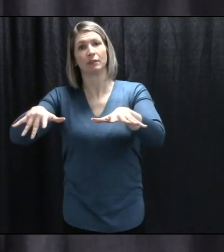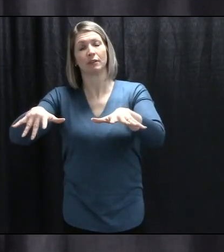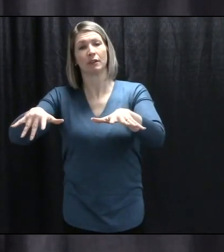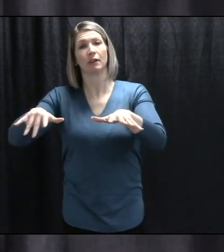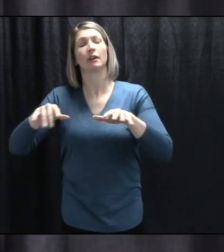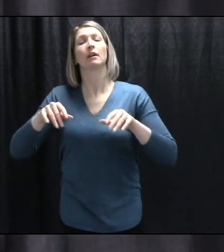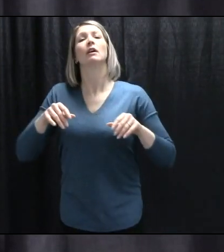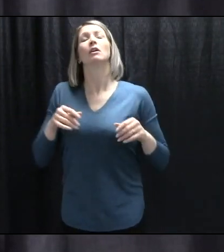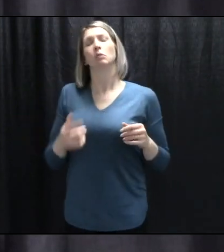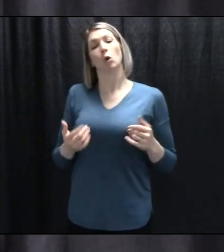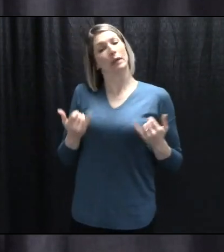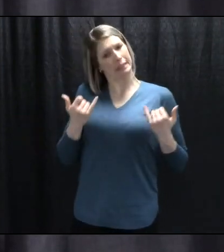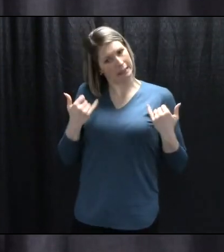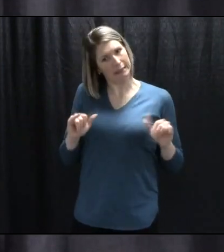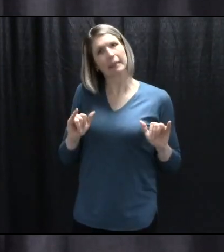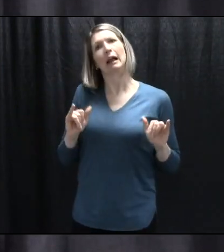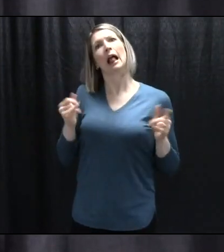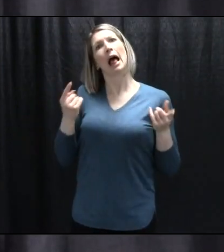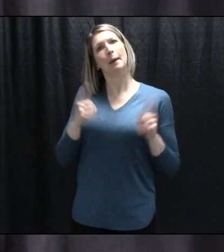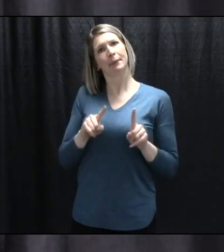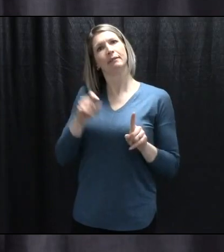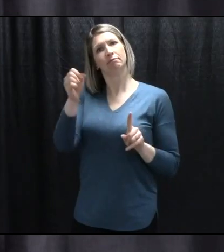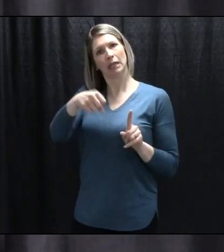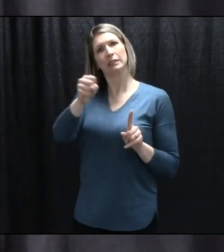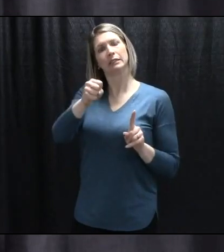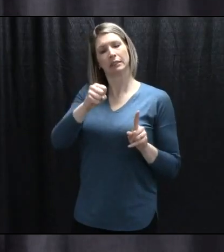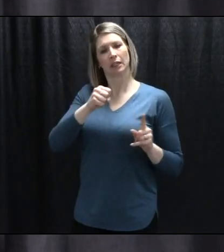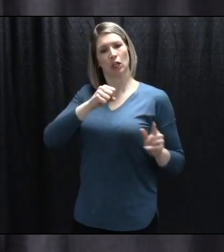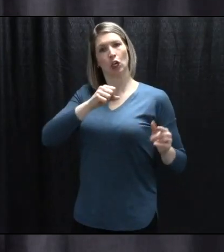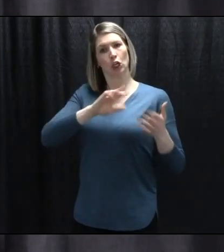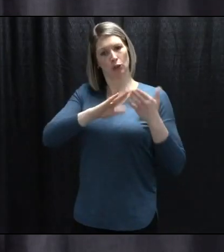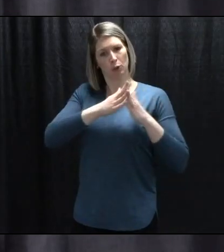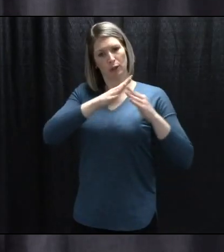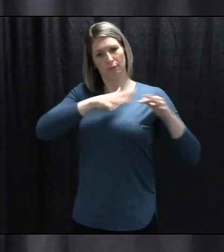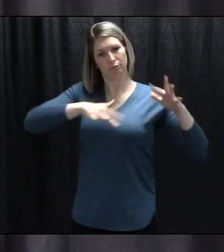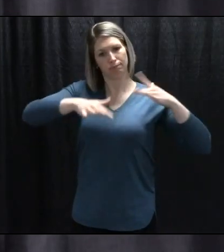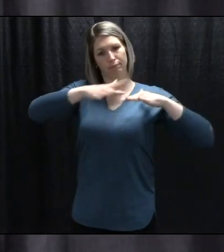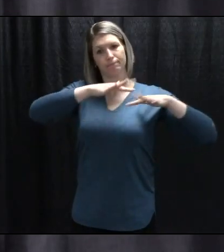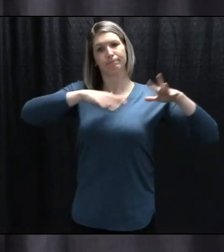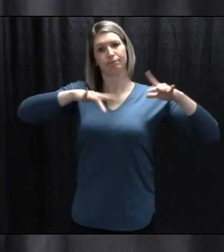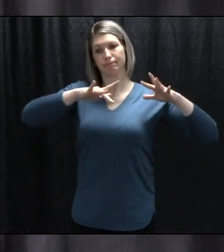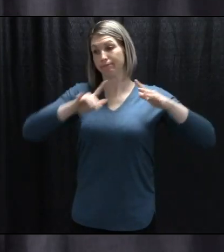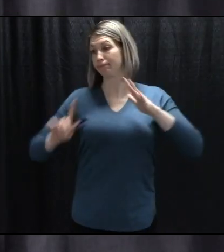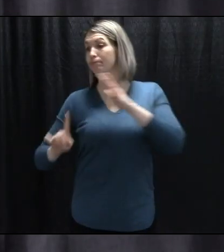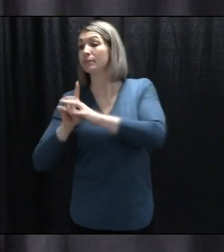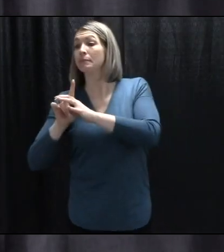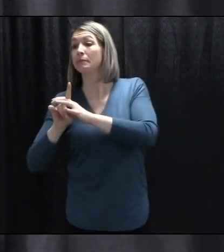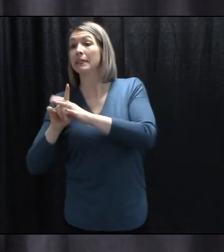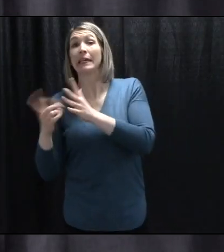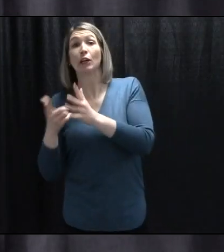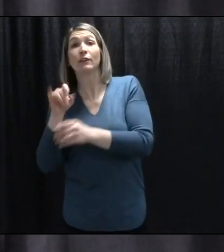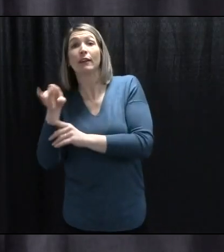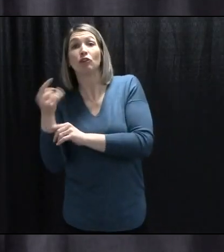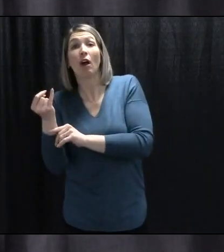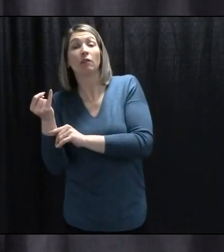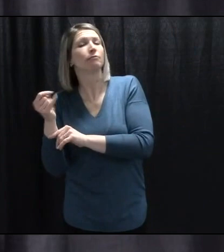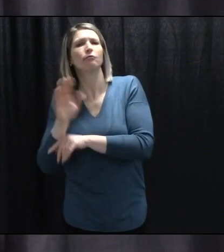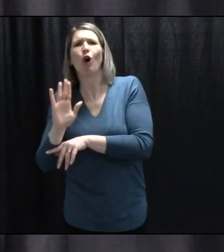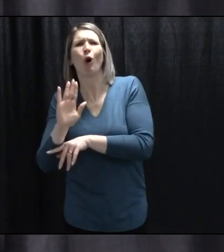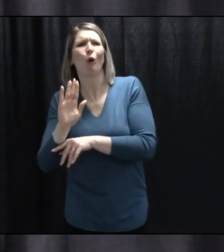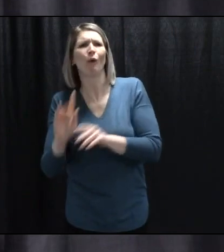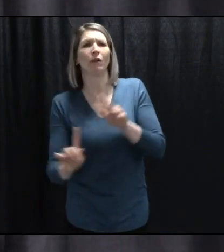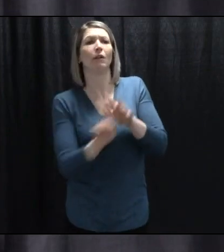assume that it is not just here in the metro area. We have to assume that it's anywhere in our